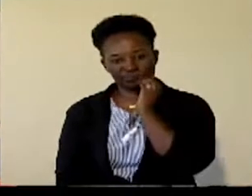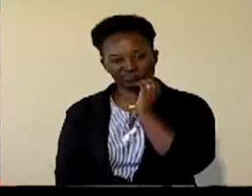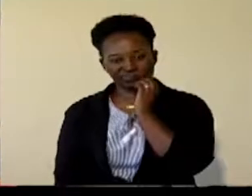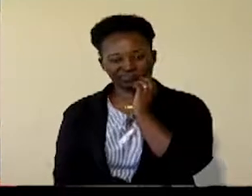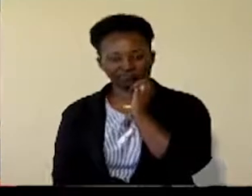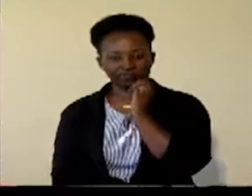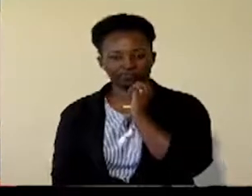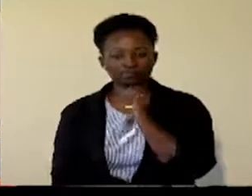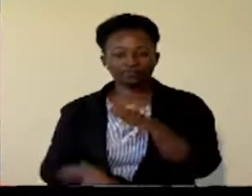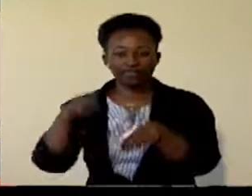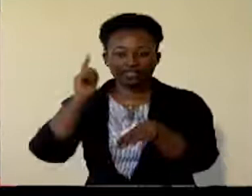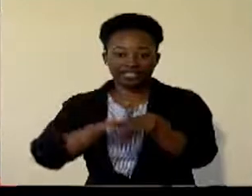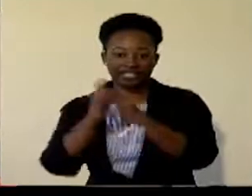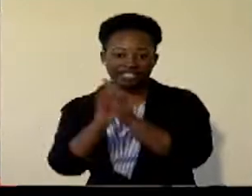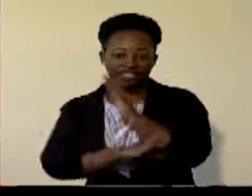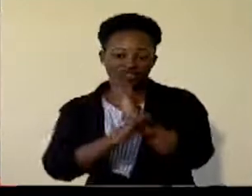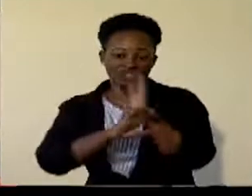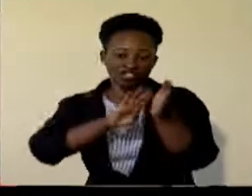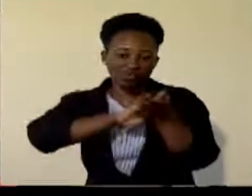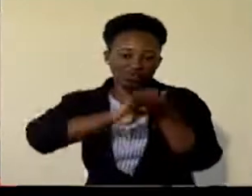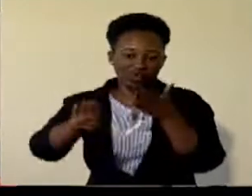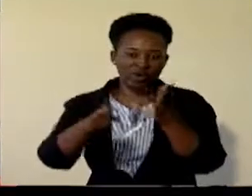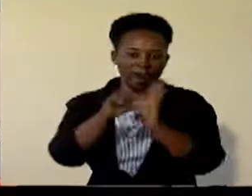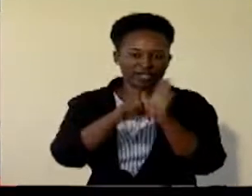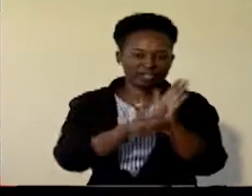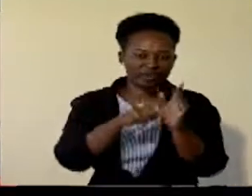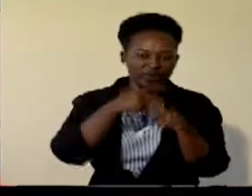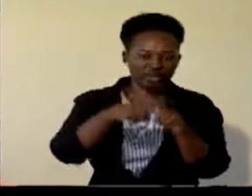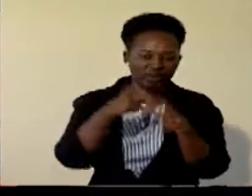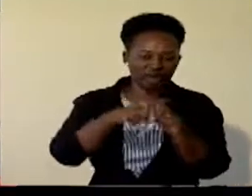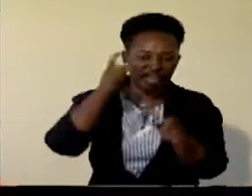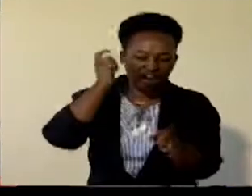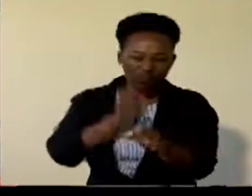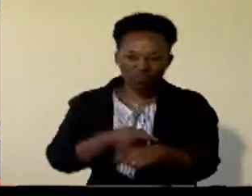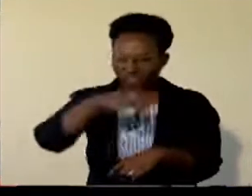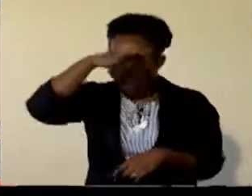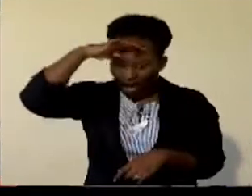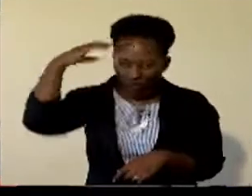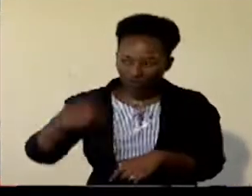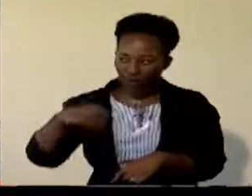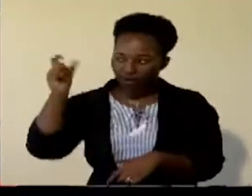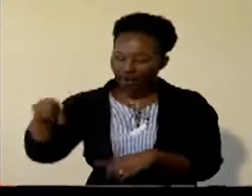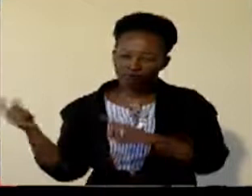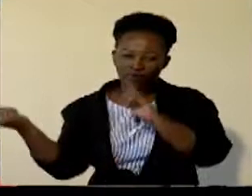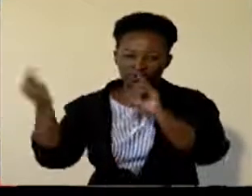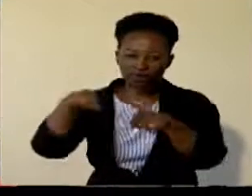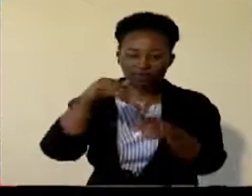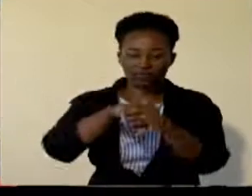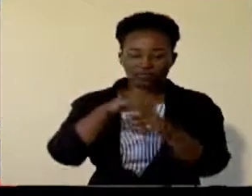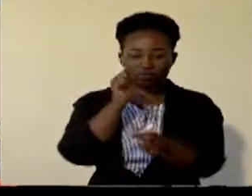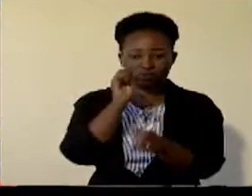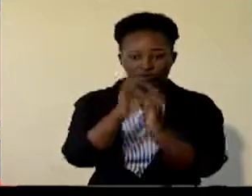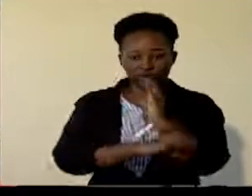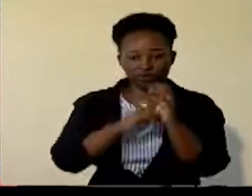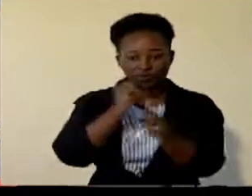invest. Now, when a country removes restrictions that could not allow people to invest in different activities, and now people have